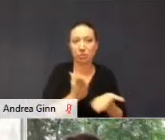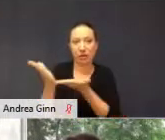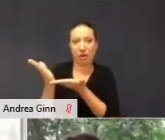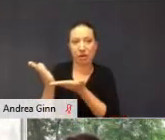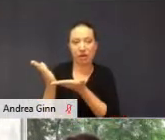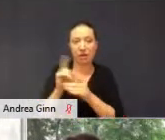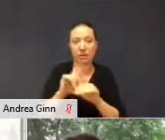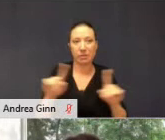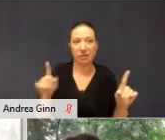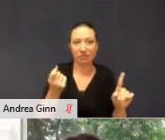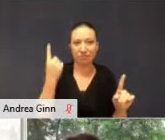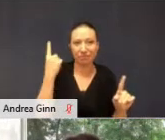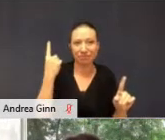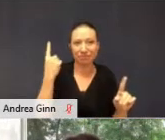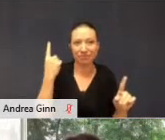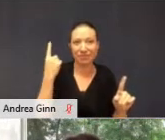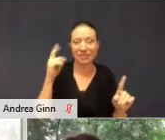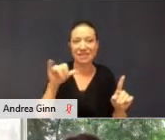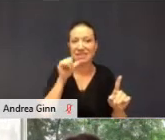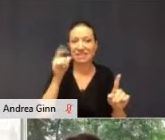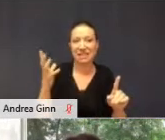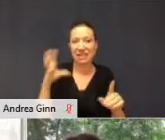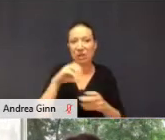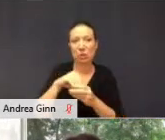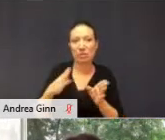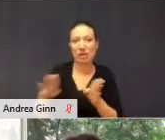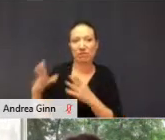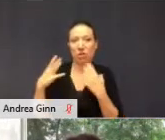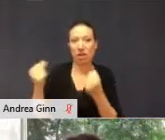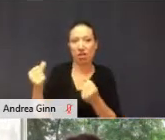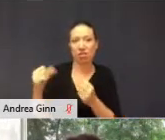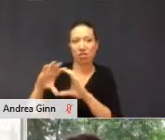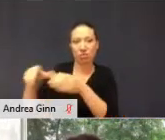really including them in providing